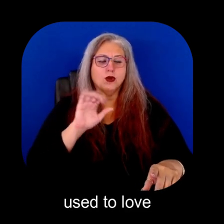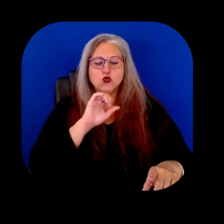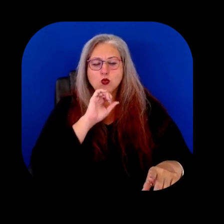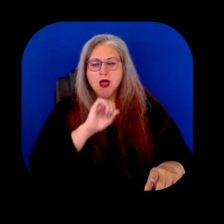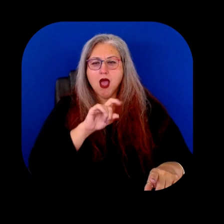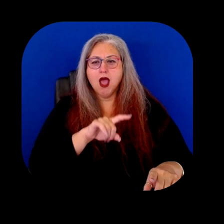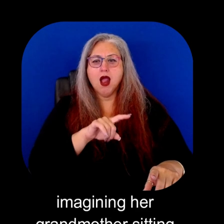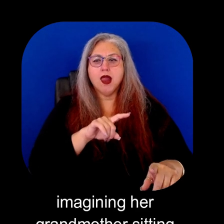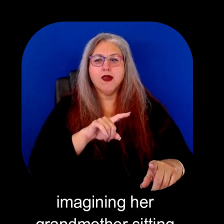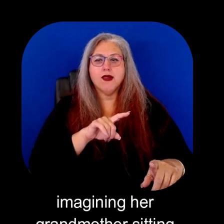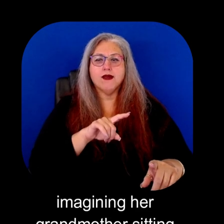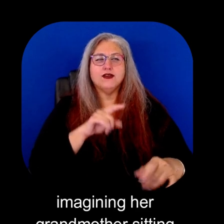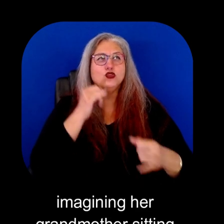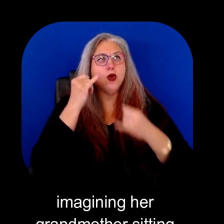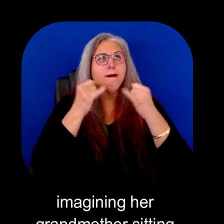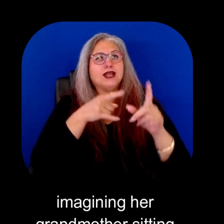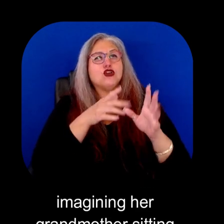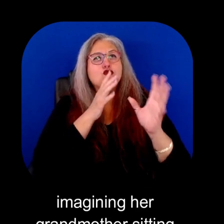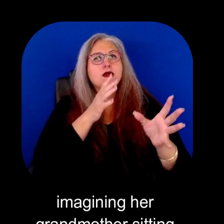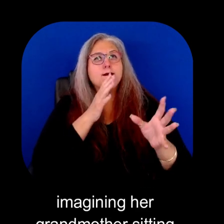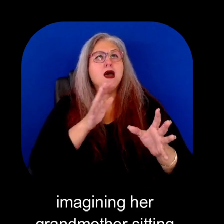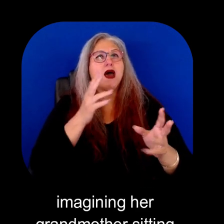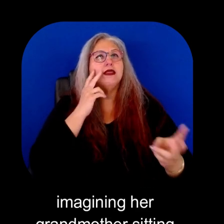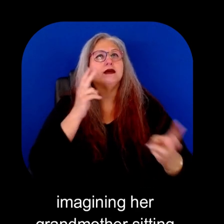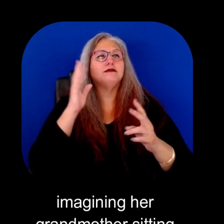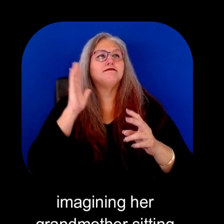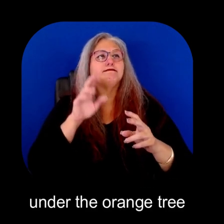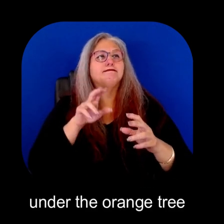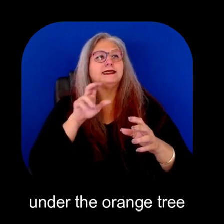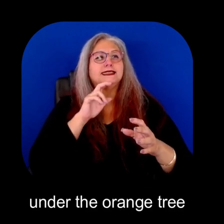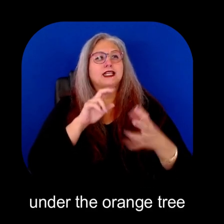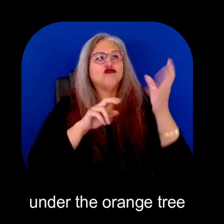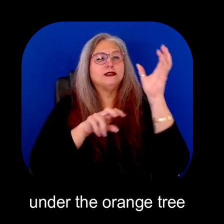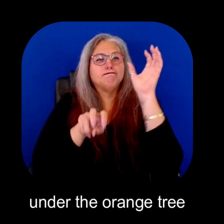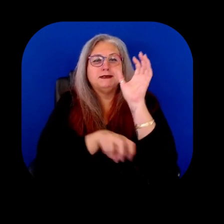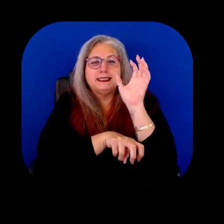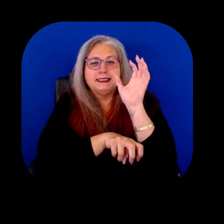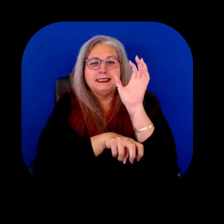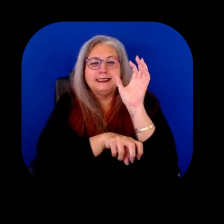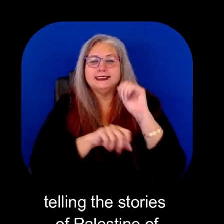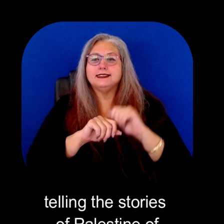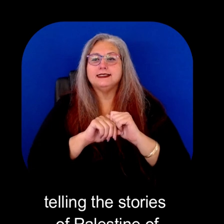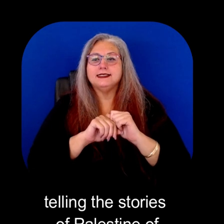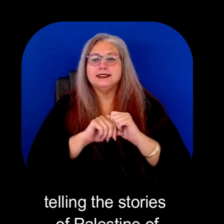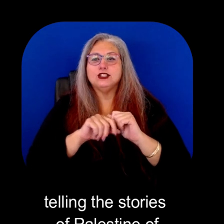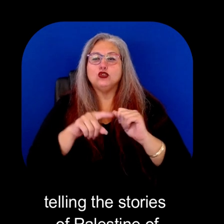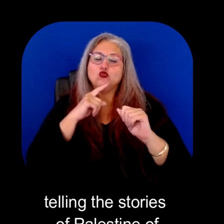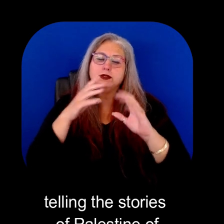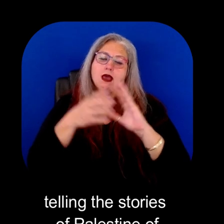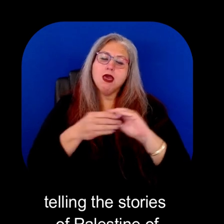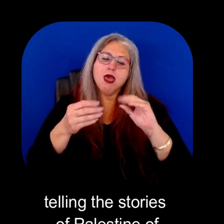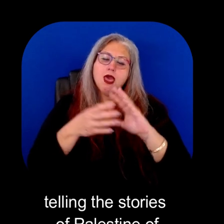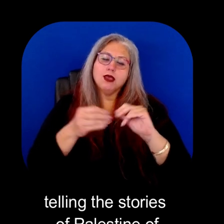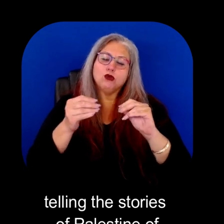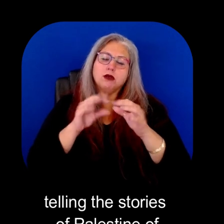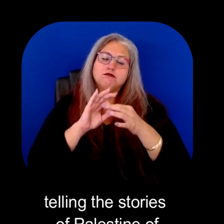love imagining her grandmother sitting under the orange tree, telling the stories